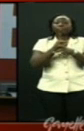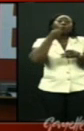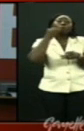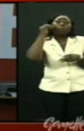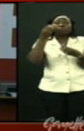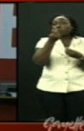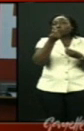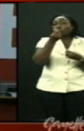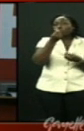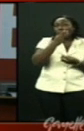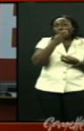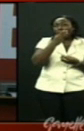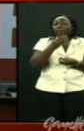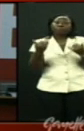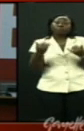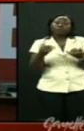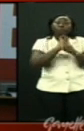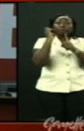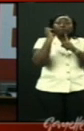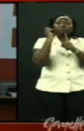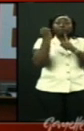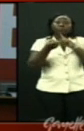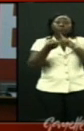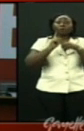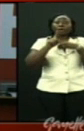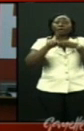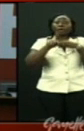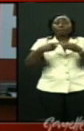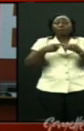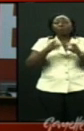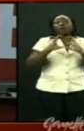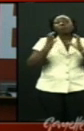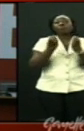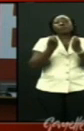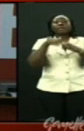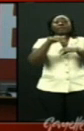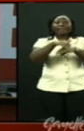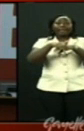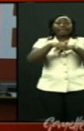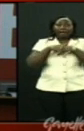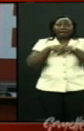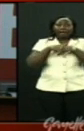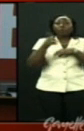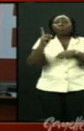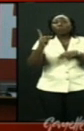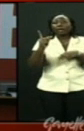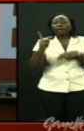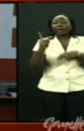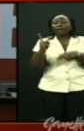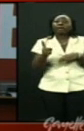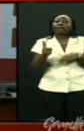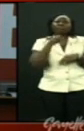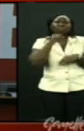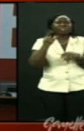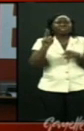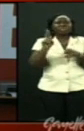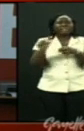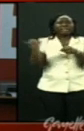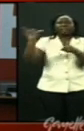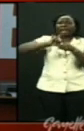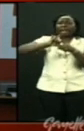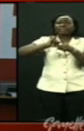In tonight's Enviro feature, we take a look at a community in England where they're staying off the natural gas grid thanks